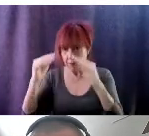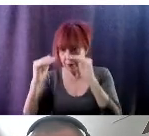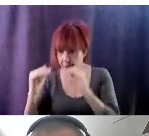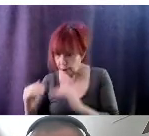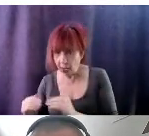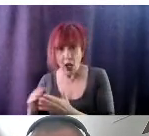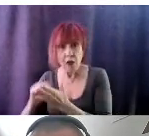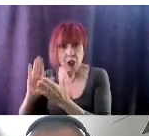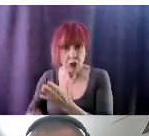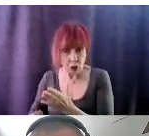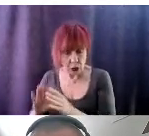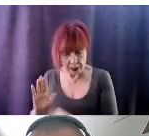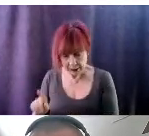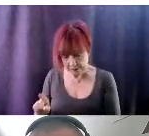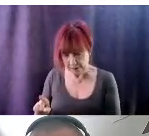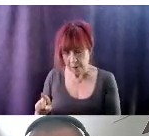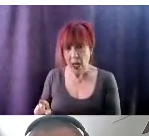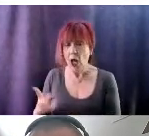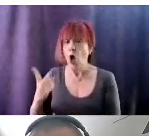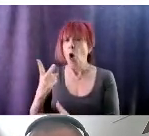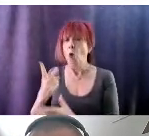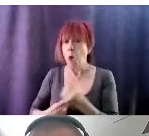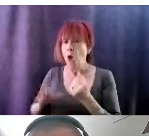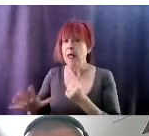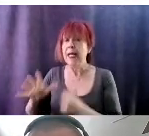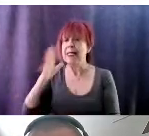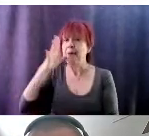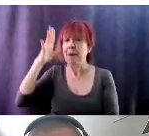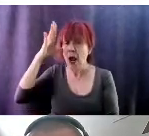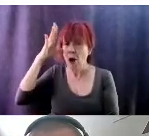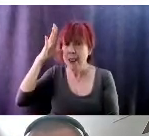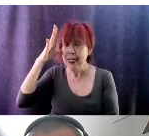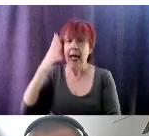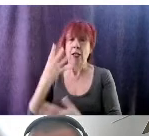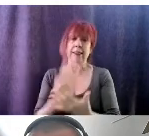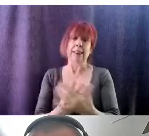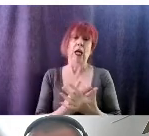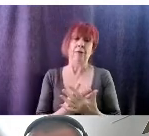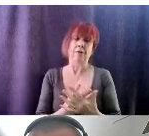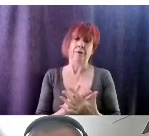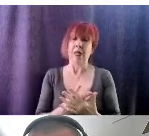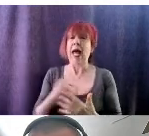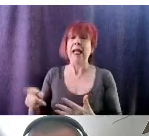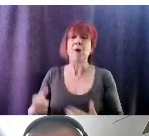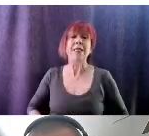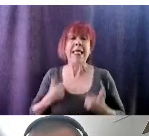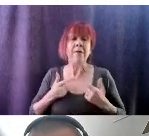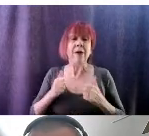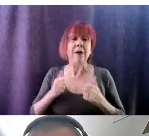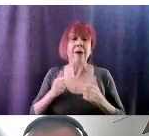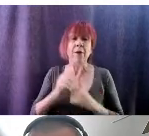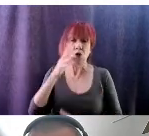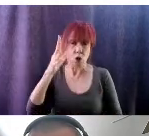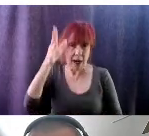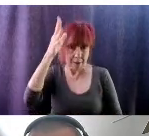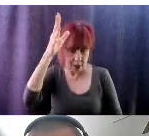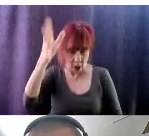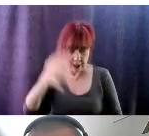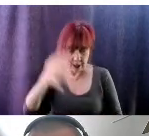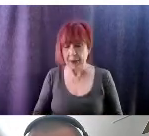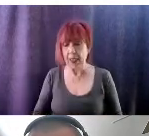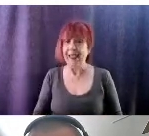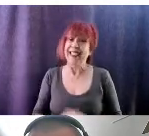both of his parents were arrested. They were incarcerated in the prison system, and he was living with his grandparents. And unfortunately, both of